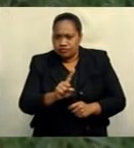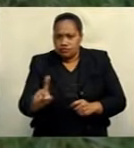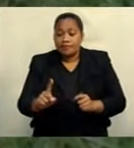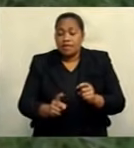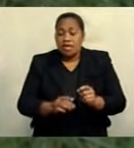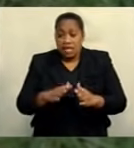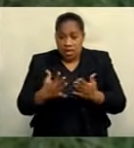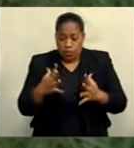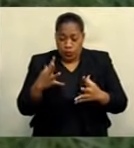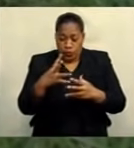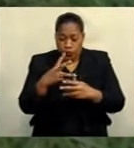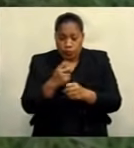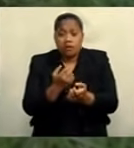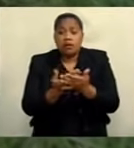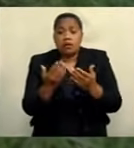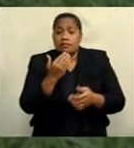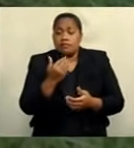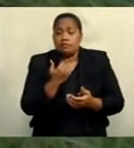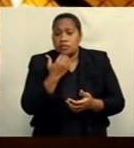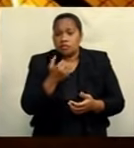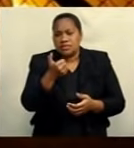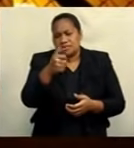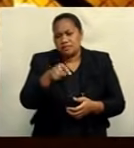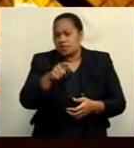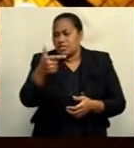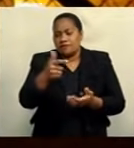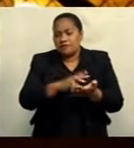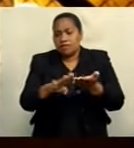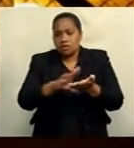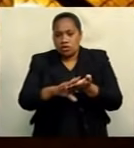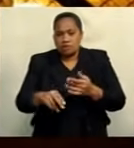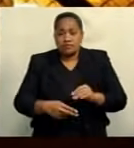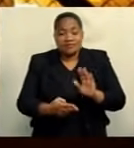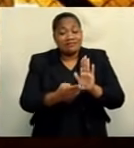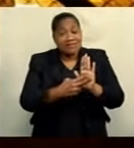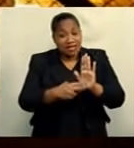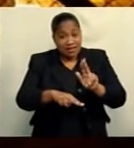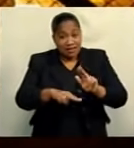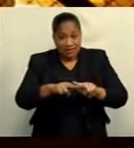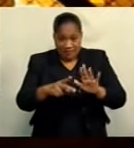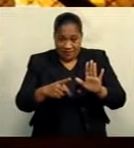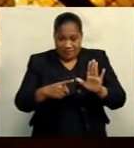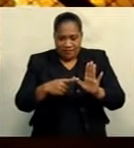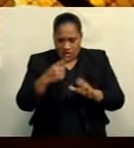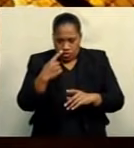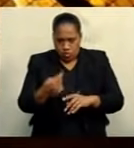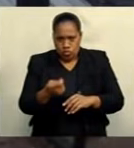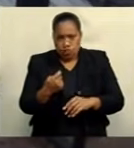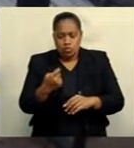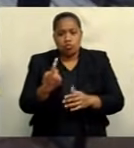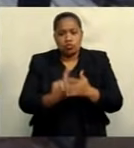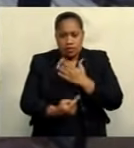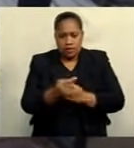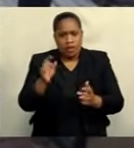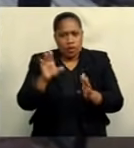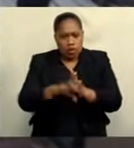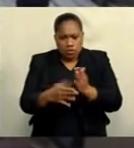million. It also costed NFA to douse the fire, and they incurred